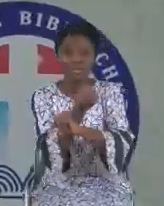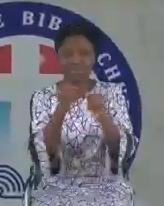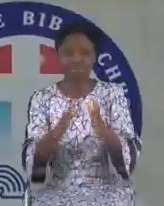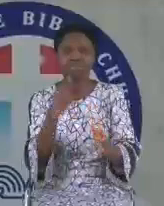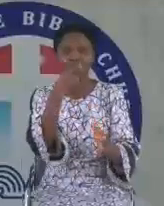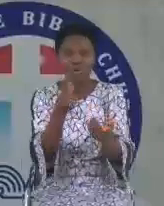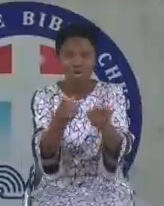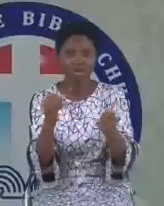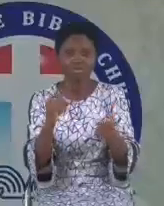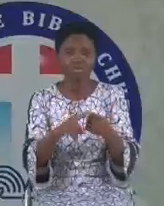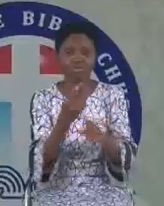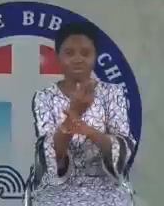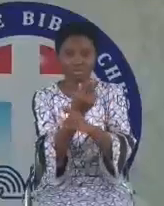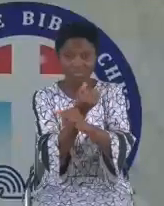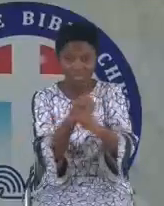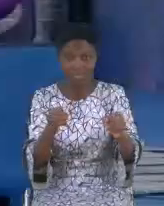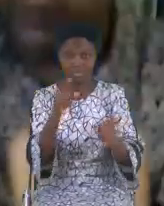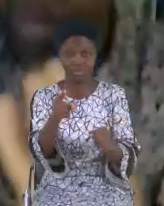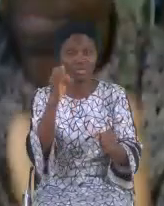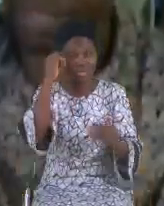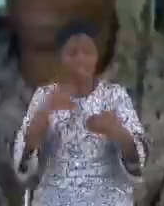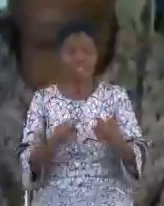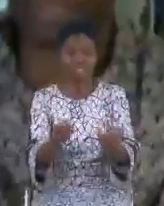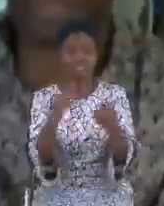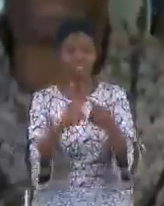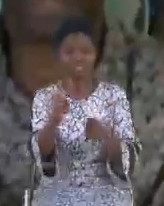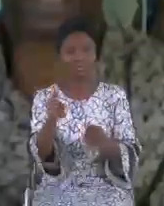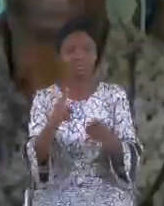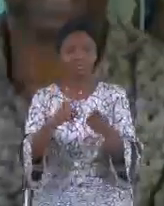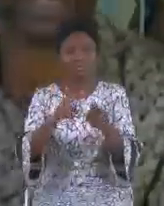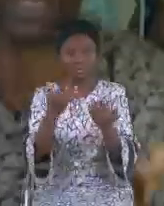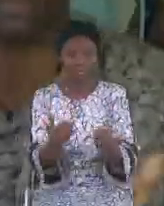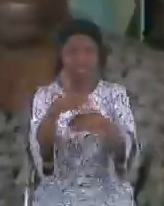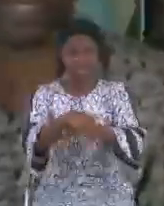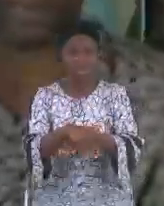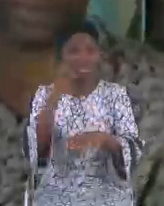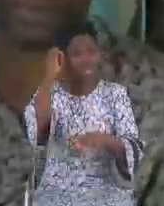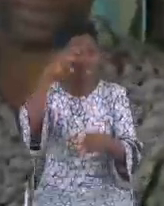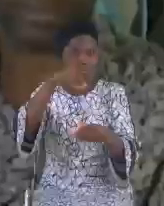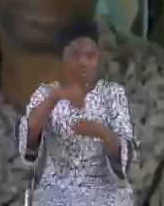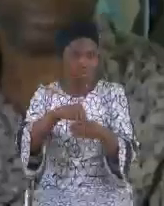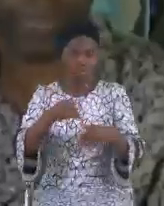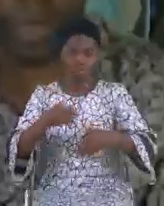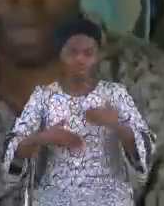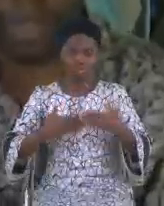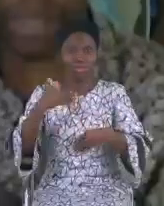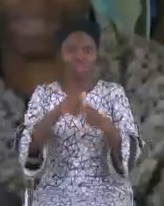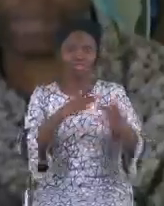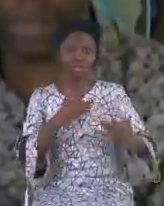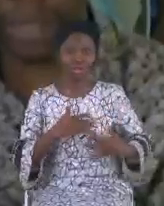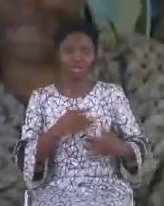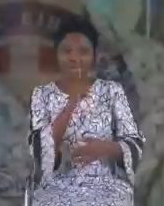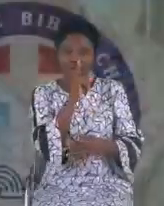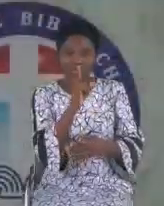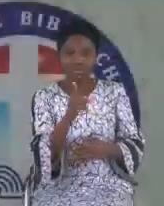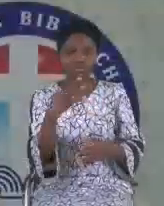has come to you tonight. He put joy in your heart. He'll put assurance of salvation in your